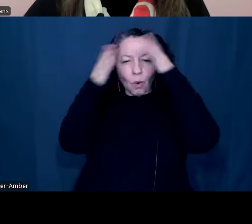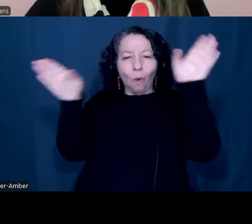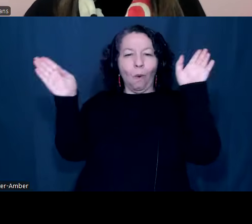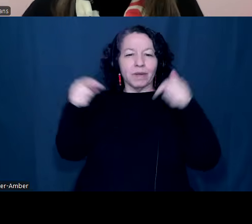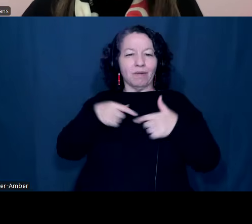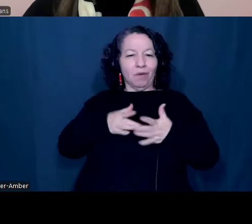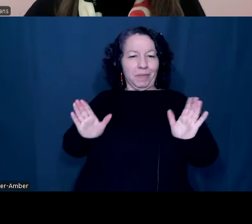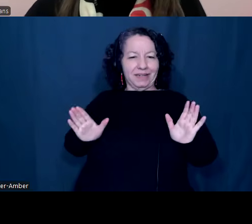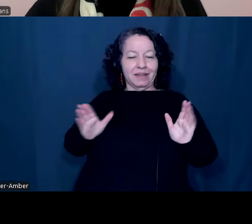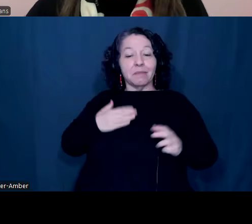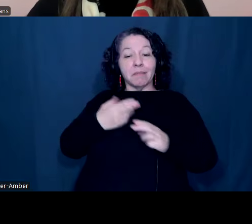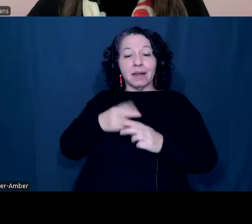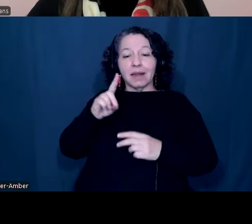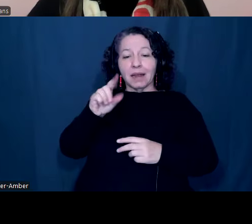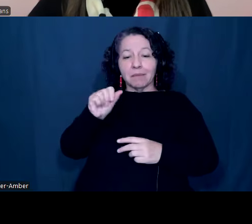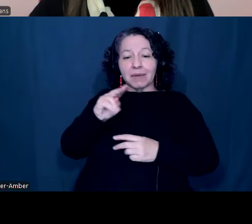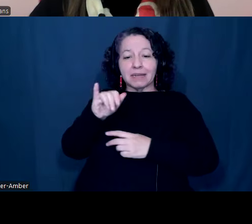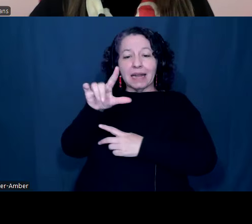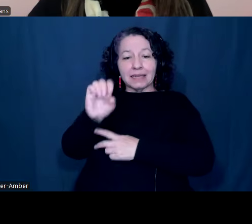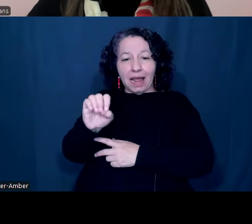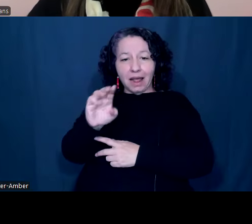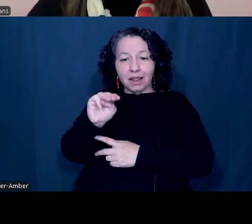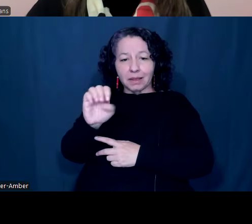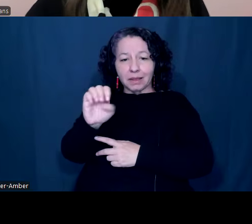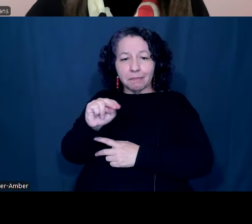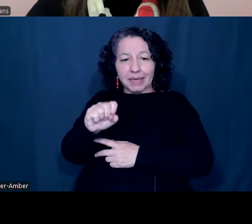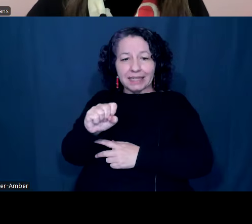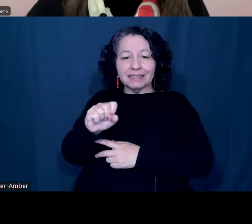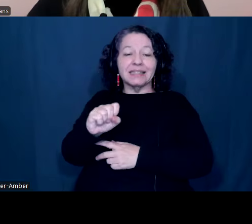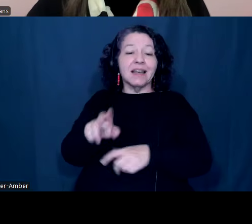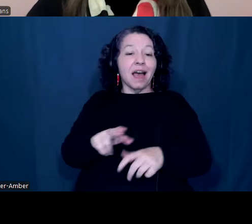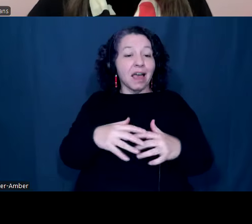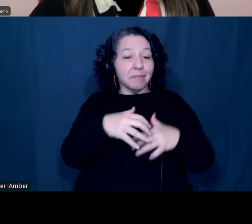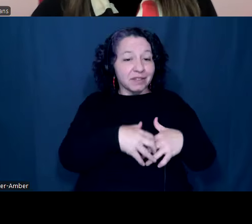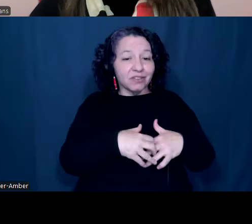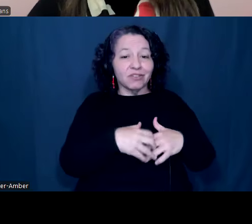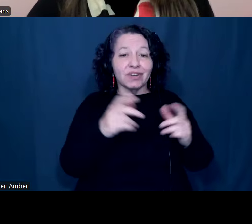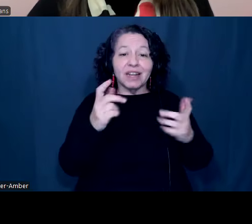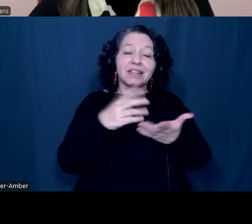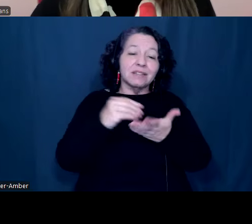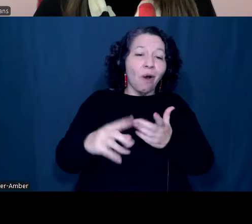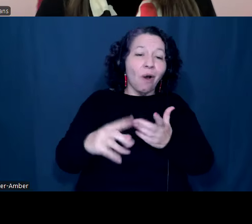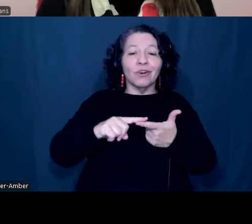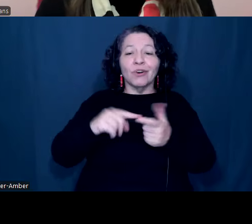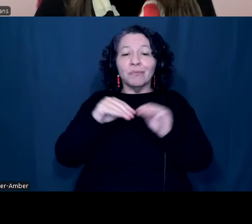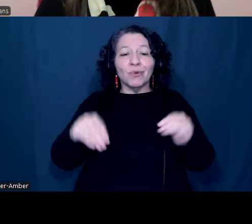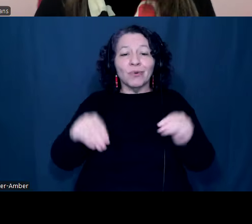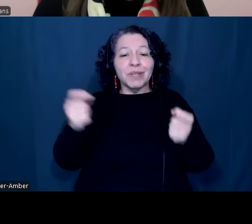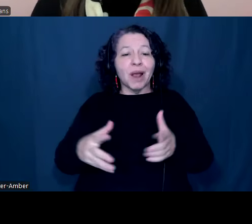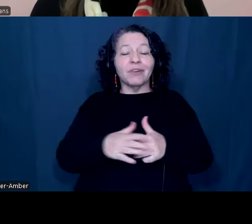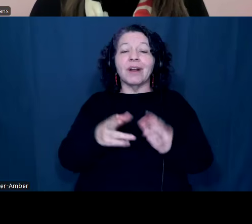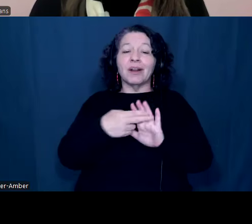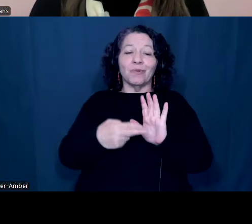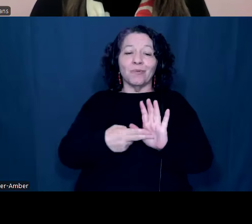name is Danyelle Means. I am a Native scholar, a museum director, and an enrolled member of the Oglala Sioux